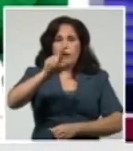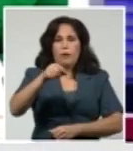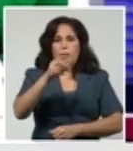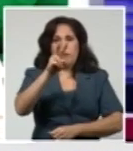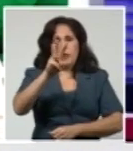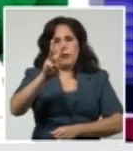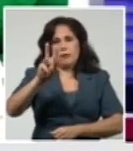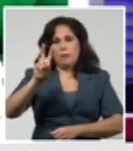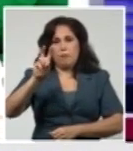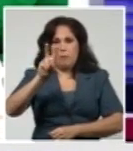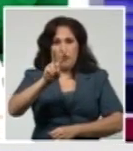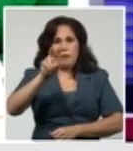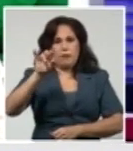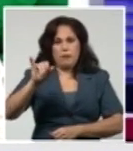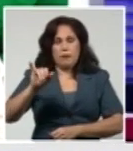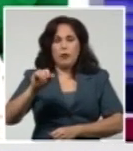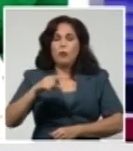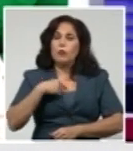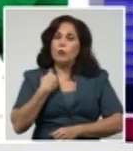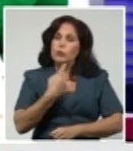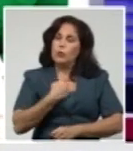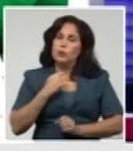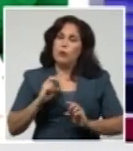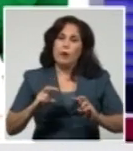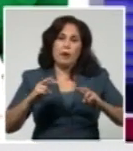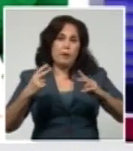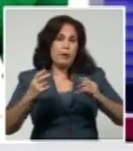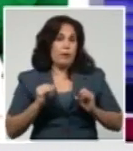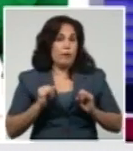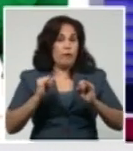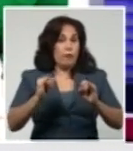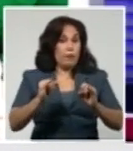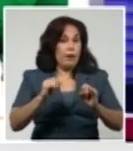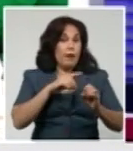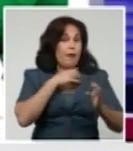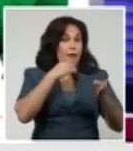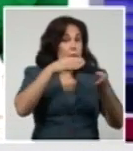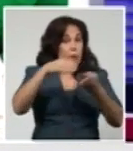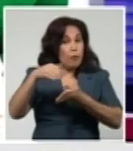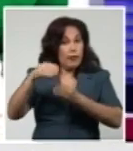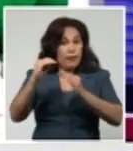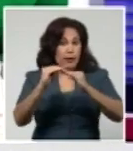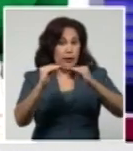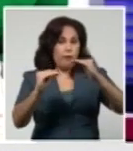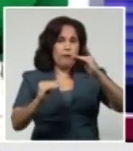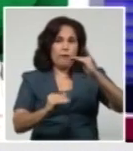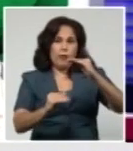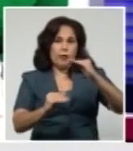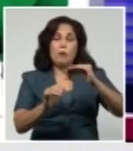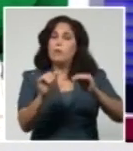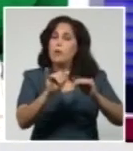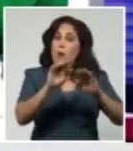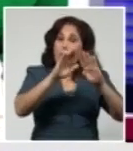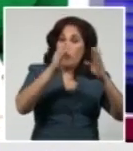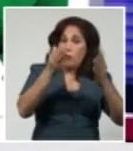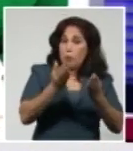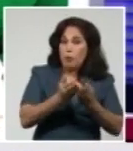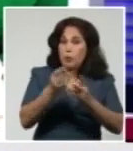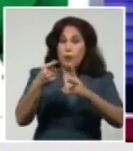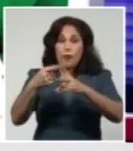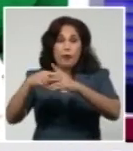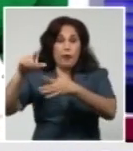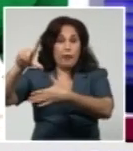start of the pandemic. Yesterday, 24 people were discharged from hospital, a negative